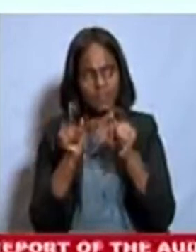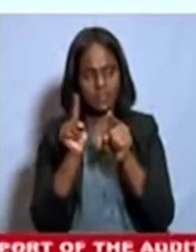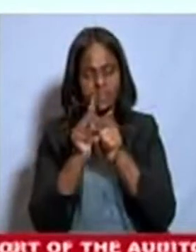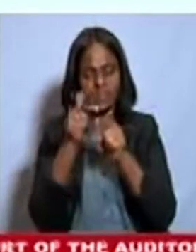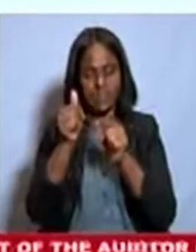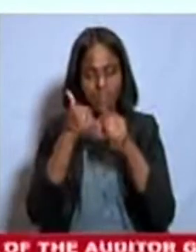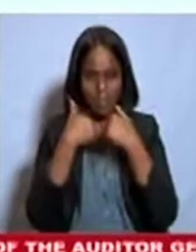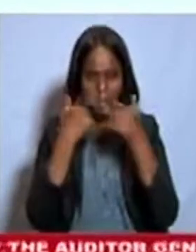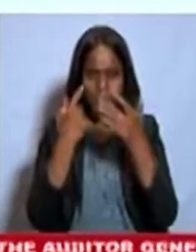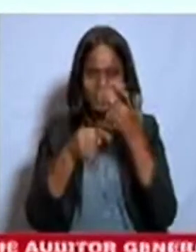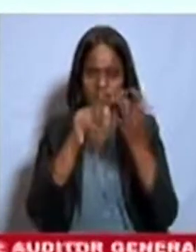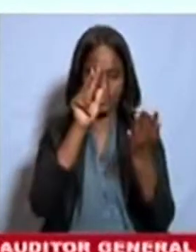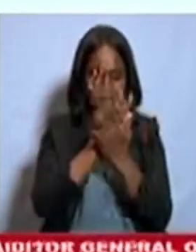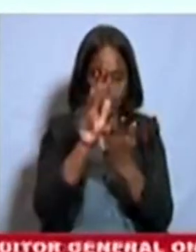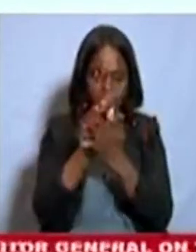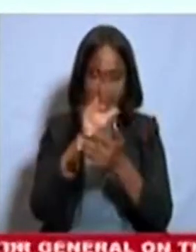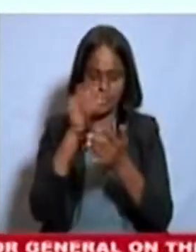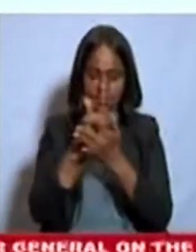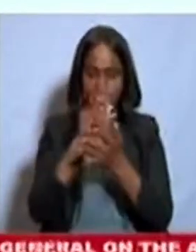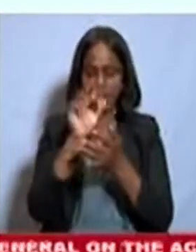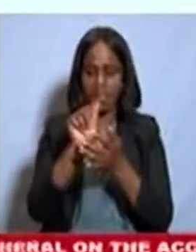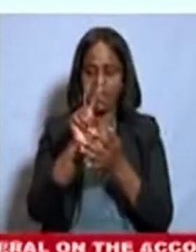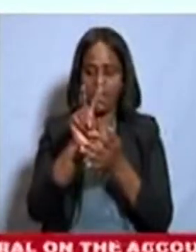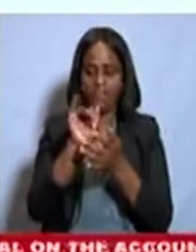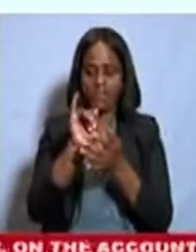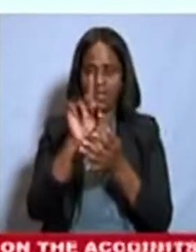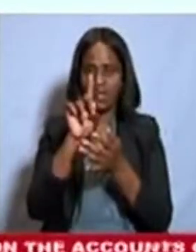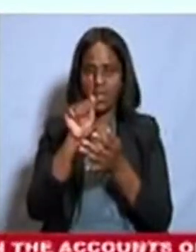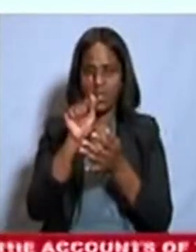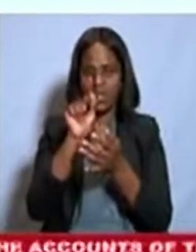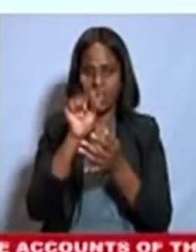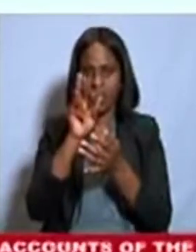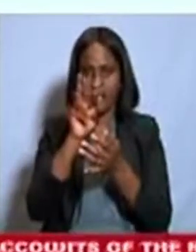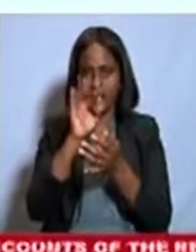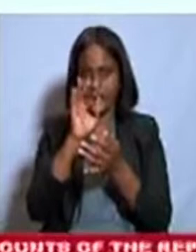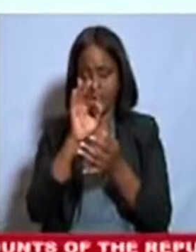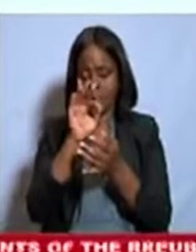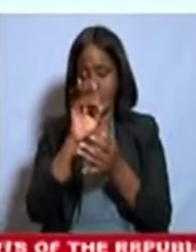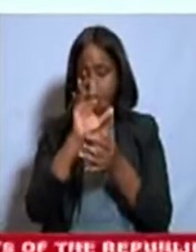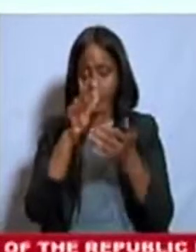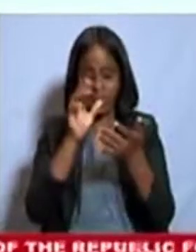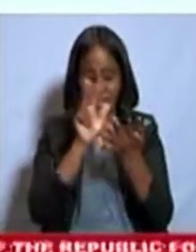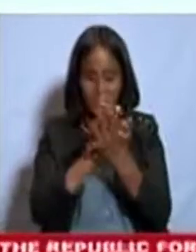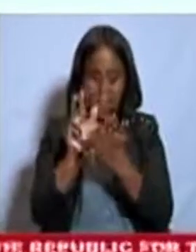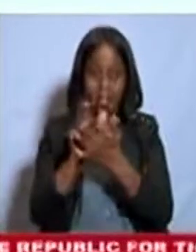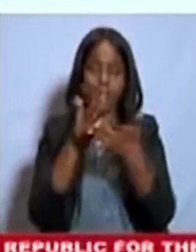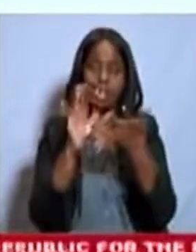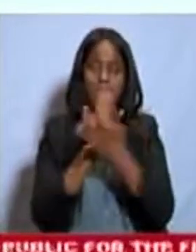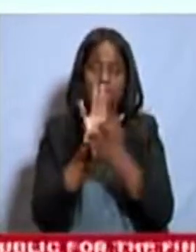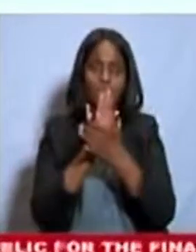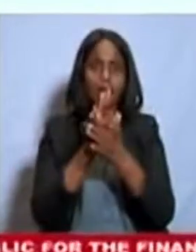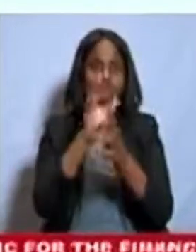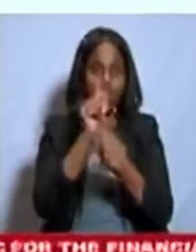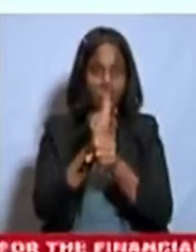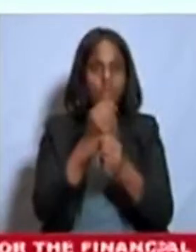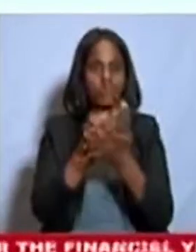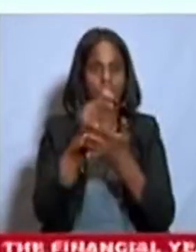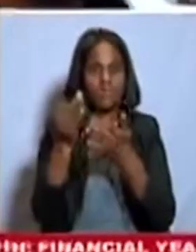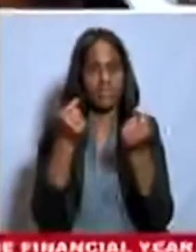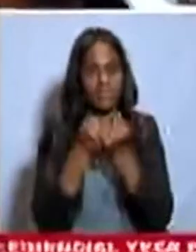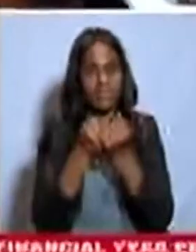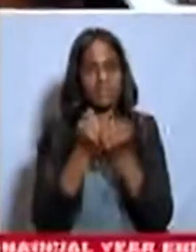they've even signed affidavits to say that they got the inputs. I submit.